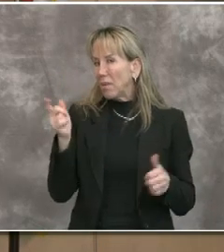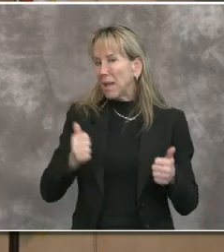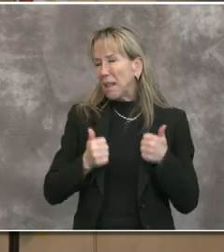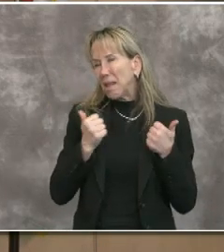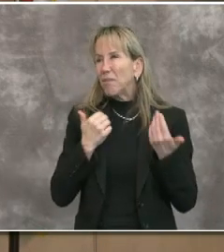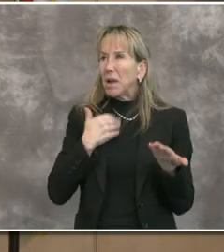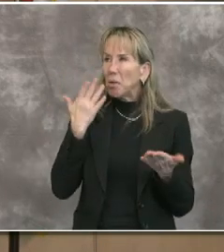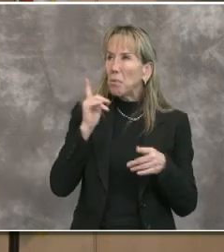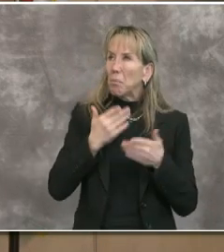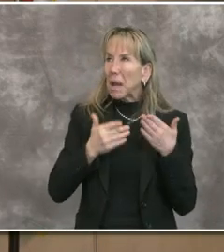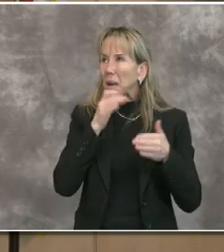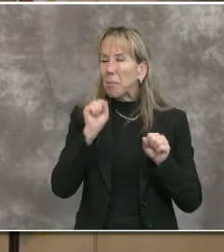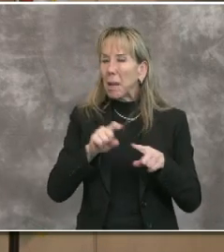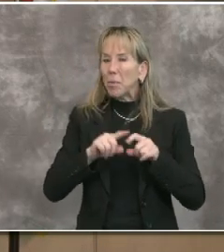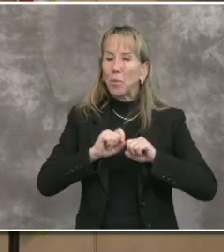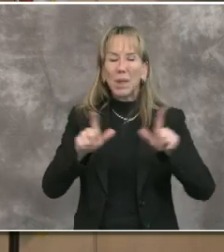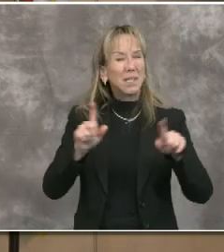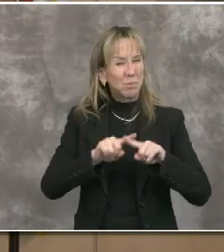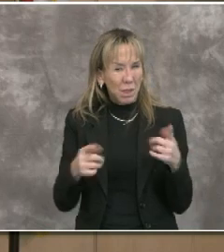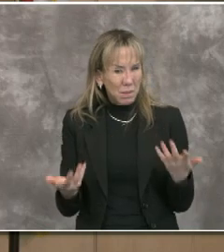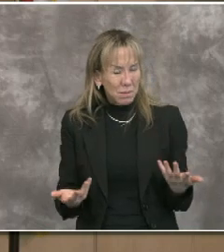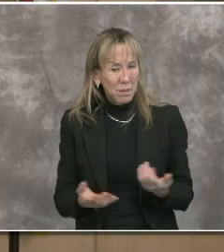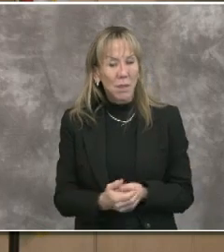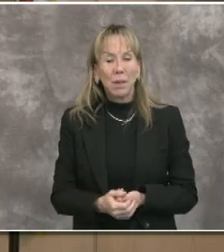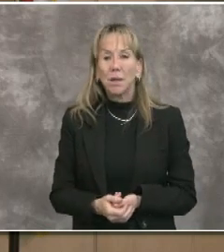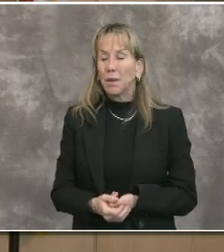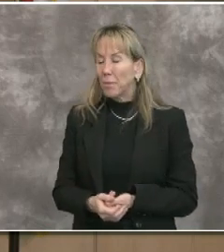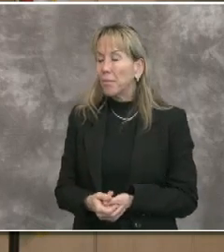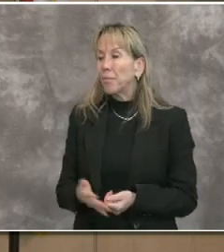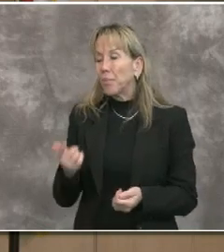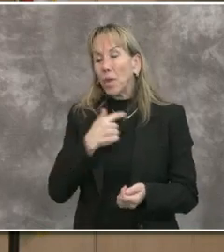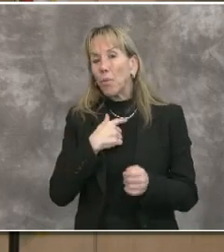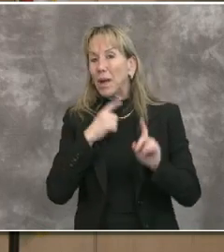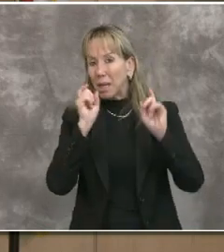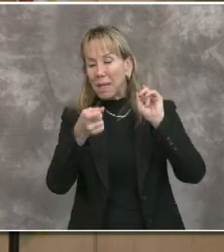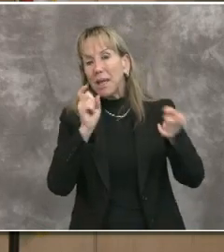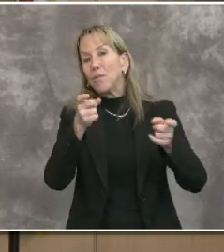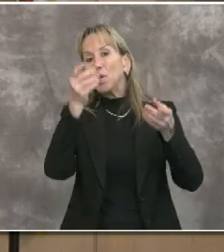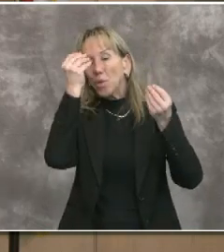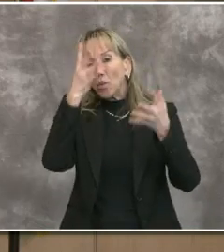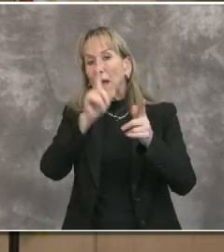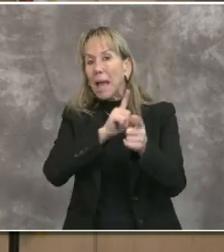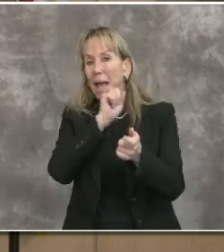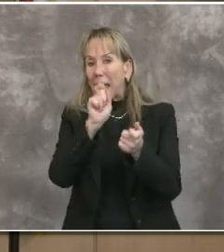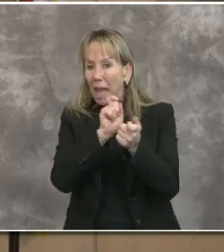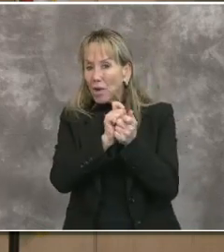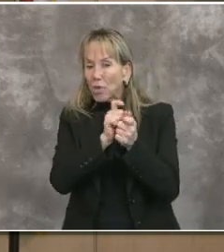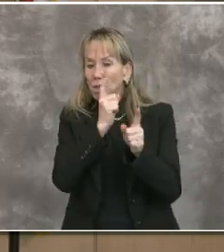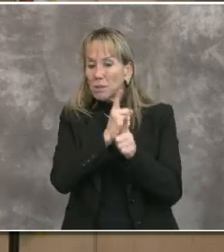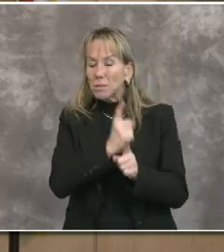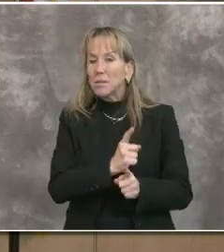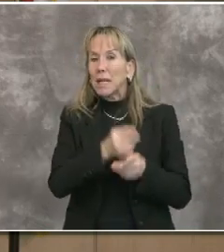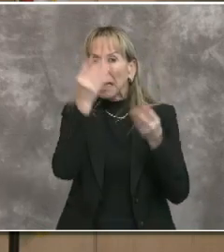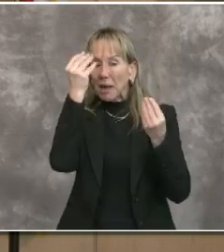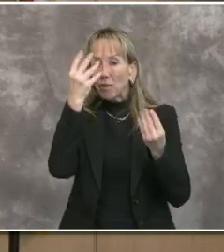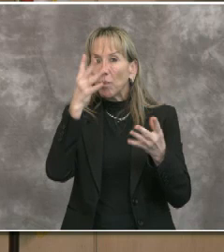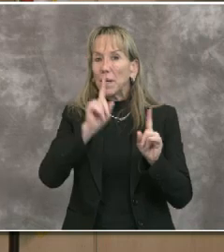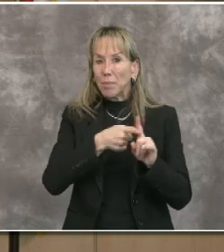not both? Well, we are producing aggregated information about deaths, and Dr. Wooten has provided some of